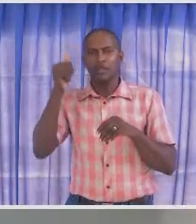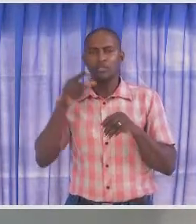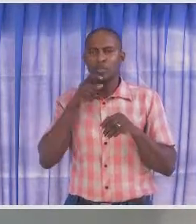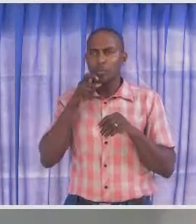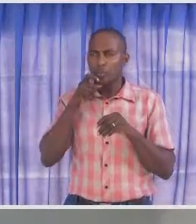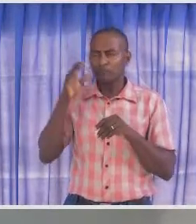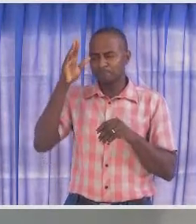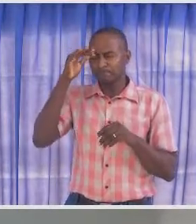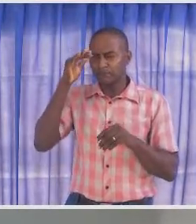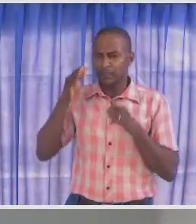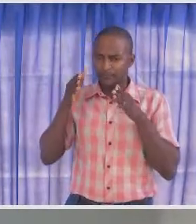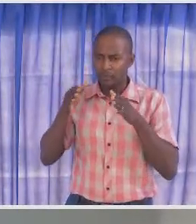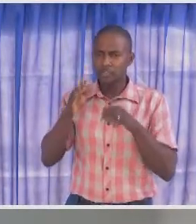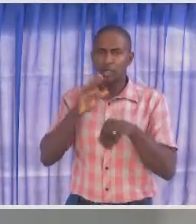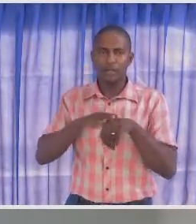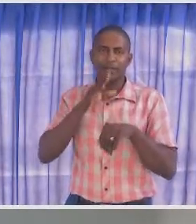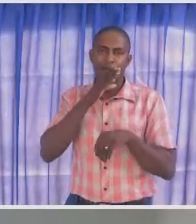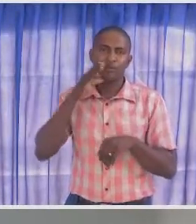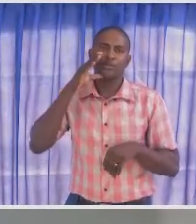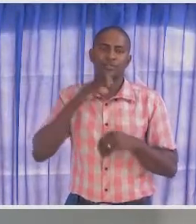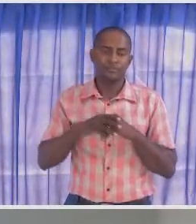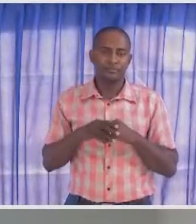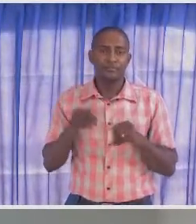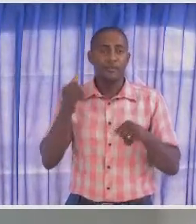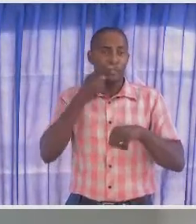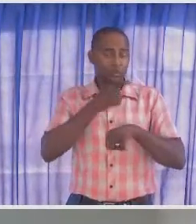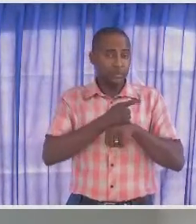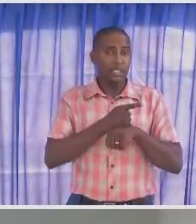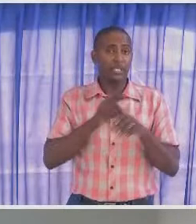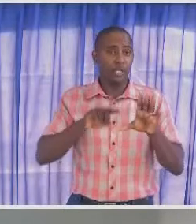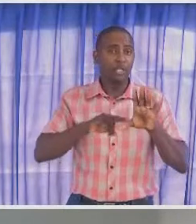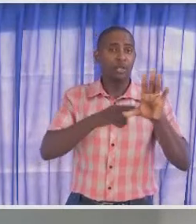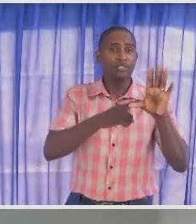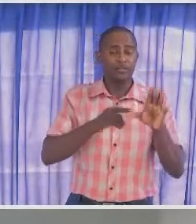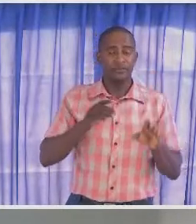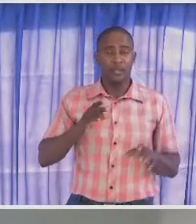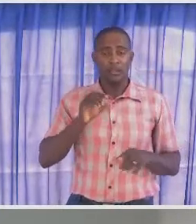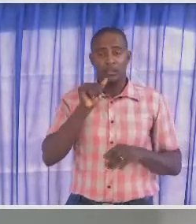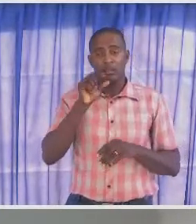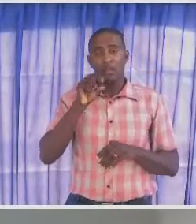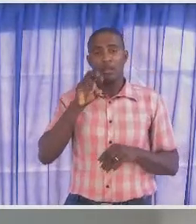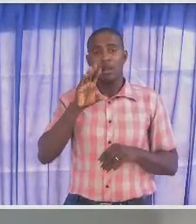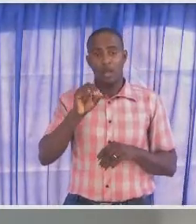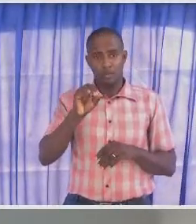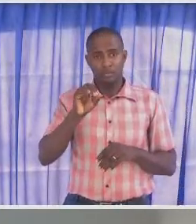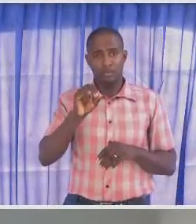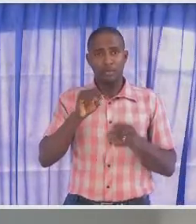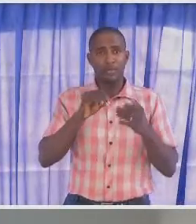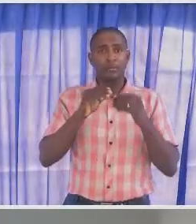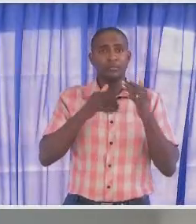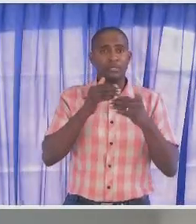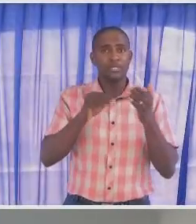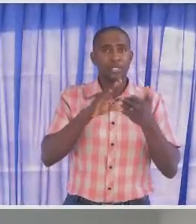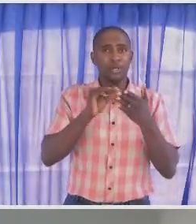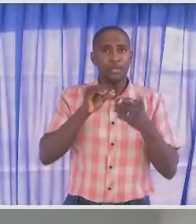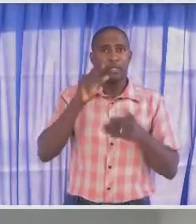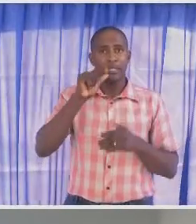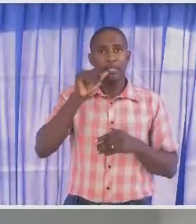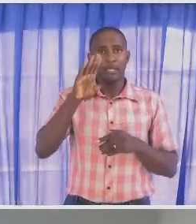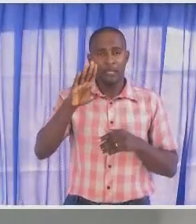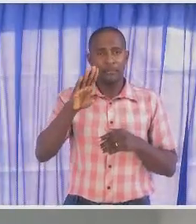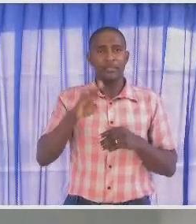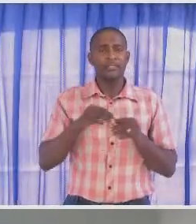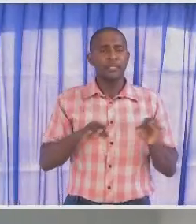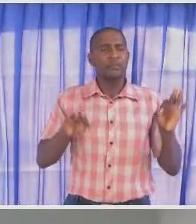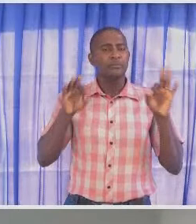agriculture. Today's launch of the Agro-Processing Learning Lab is therefore an important step in fulfilling that